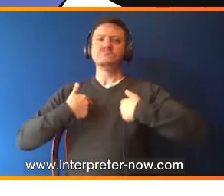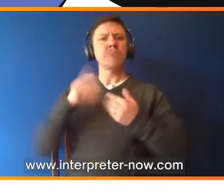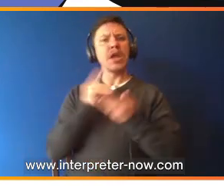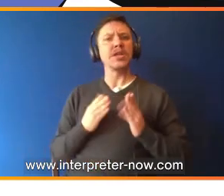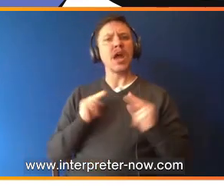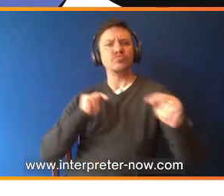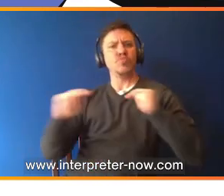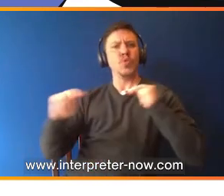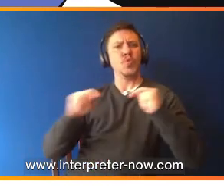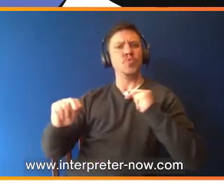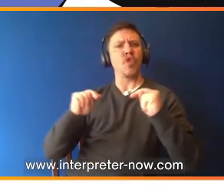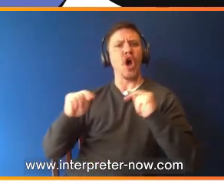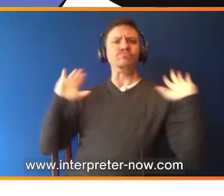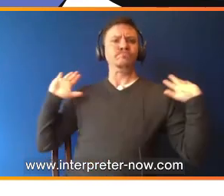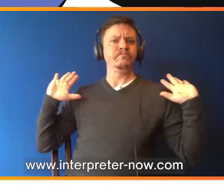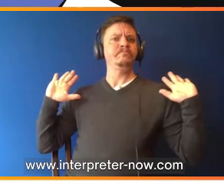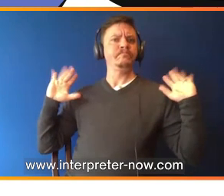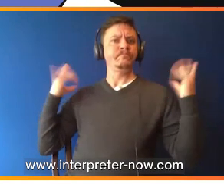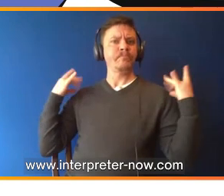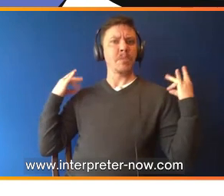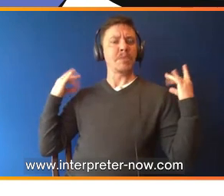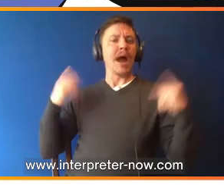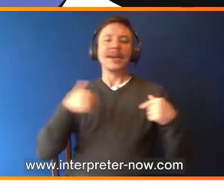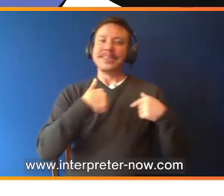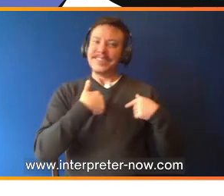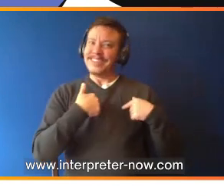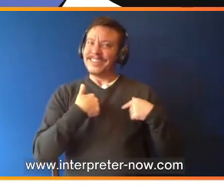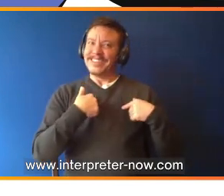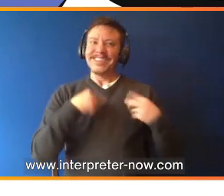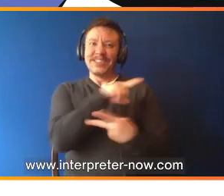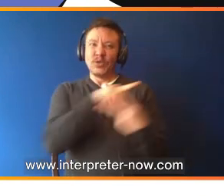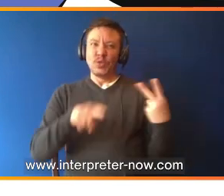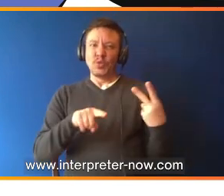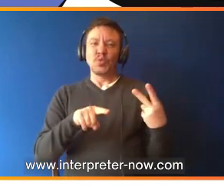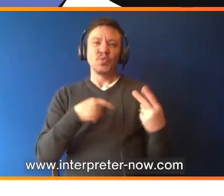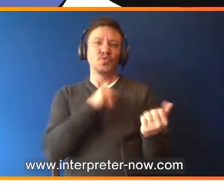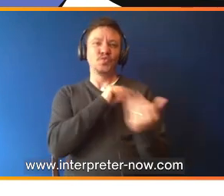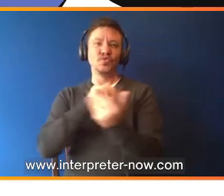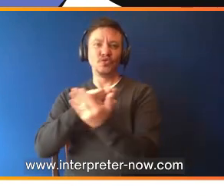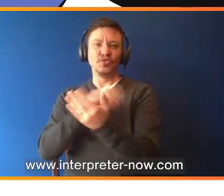particular who assume themselves to be very neutral, to be very